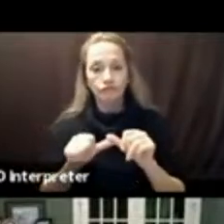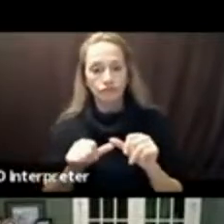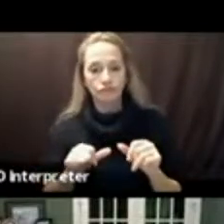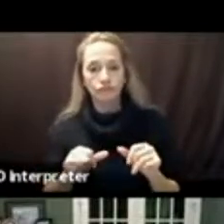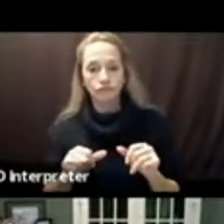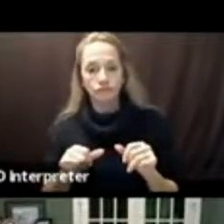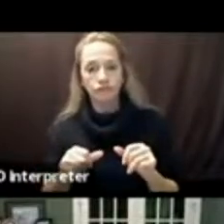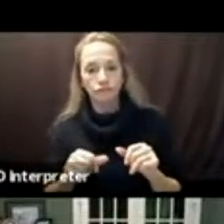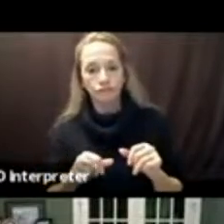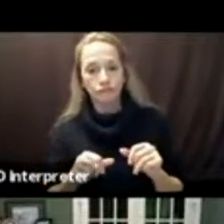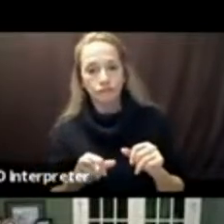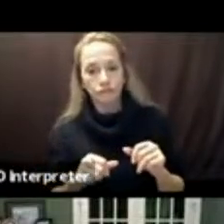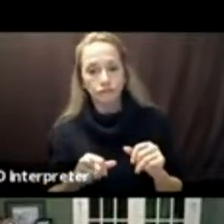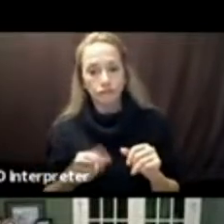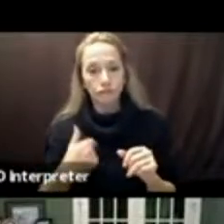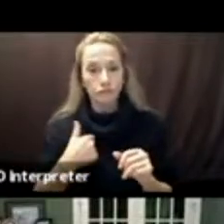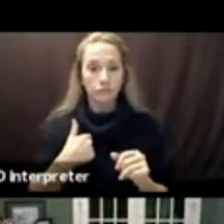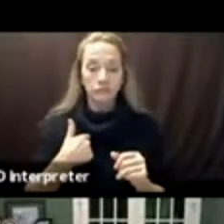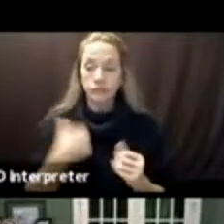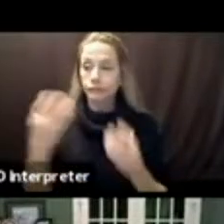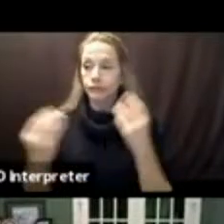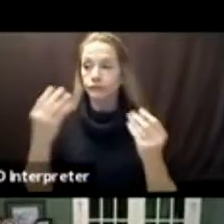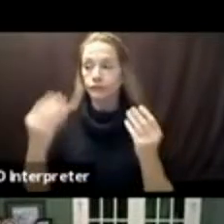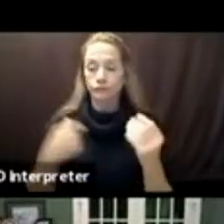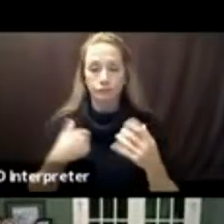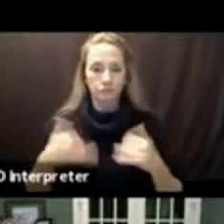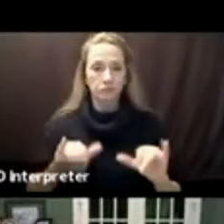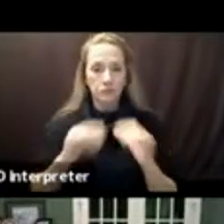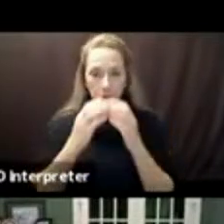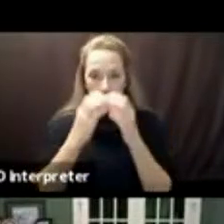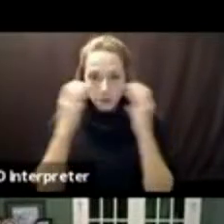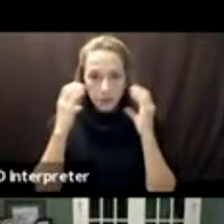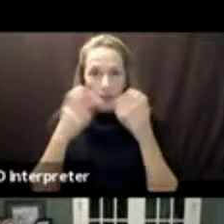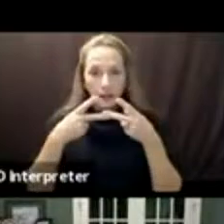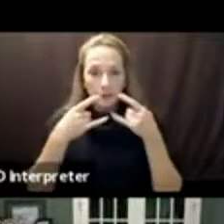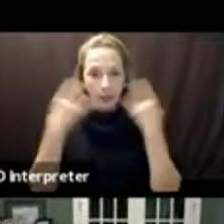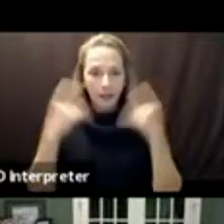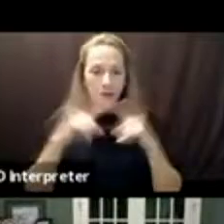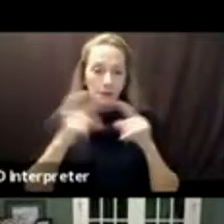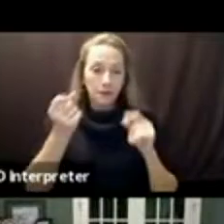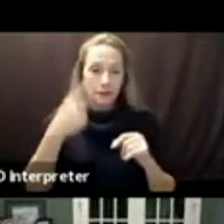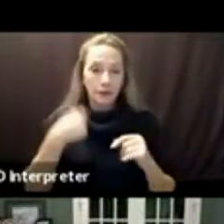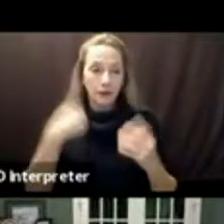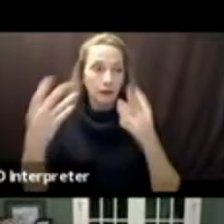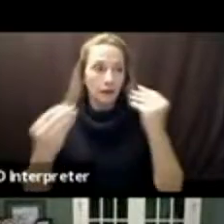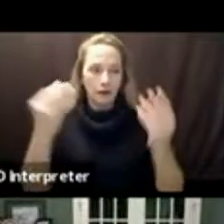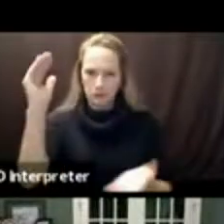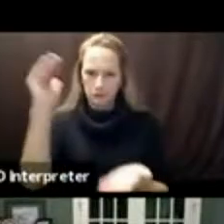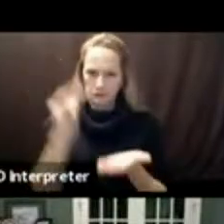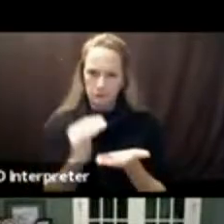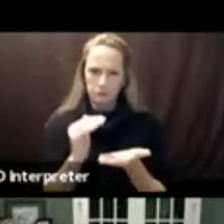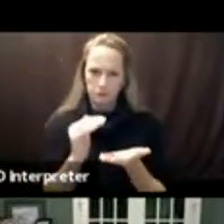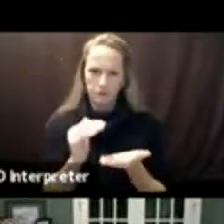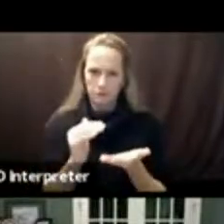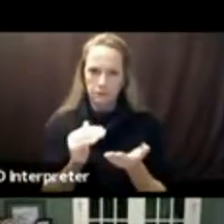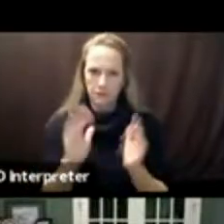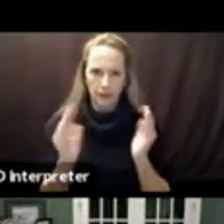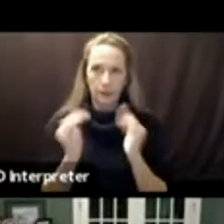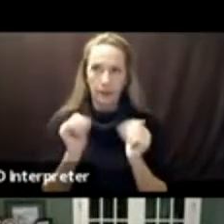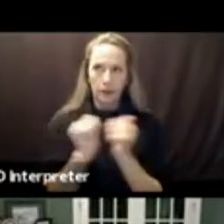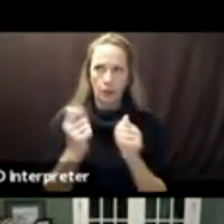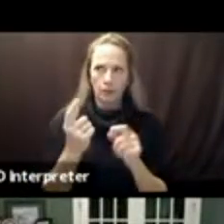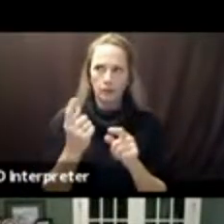use in the places that I go, although my travels are much reduced compared to pre-COVID. But